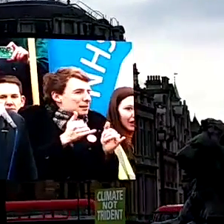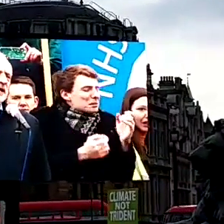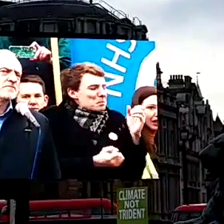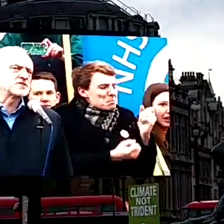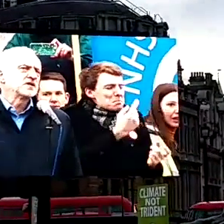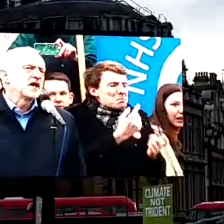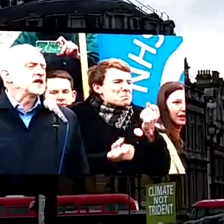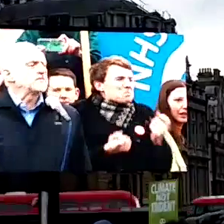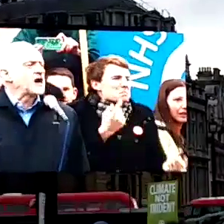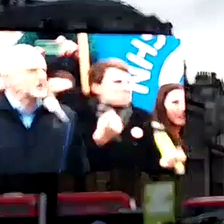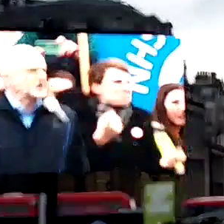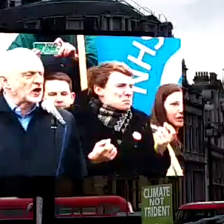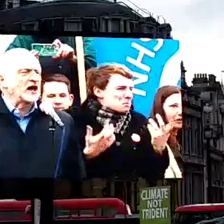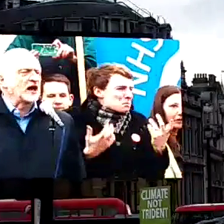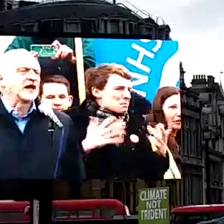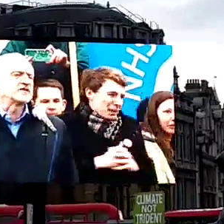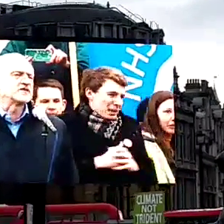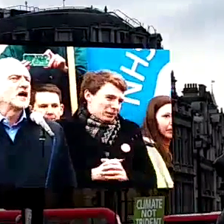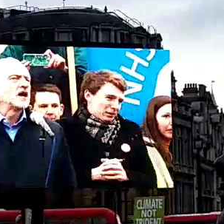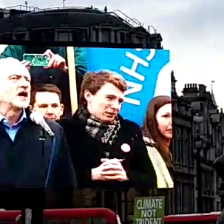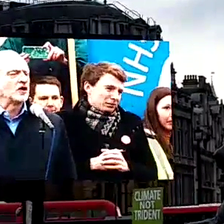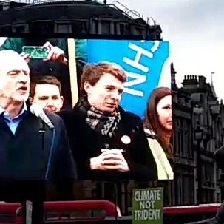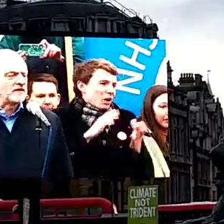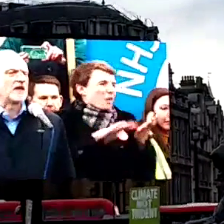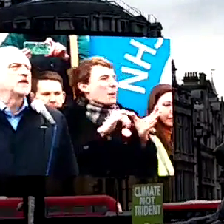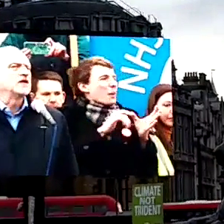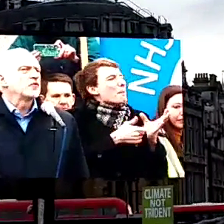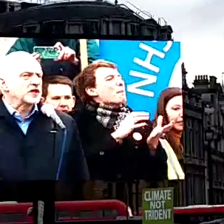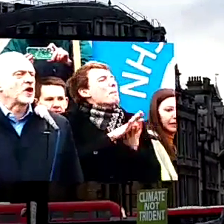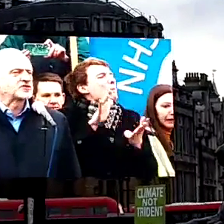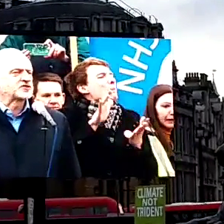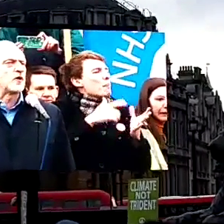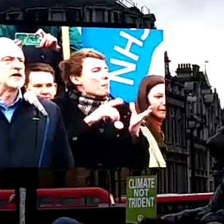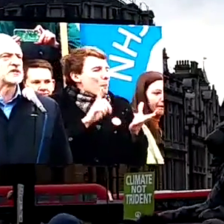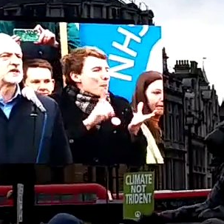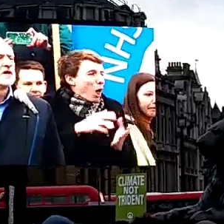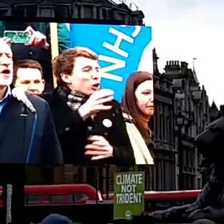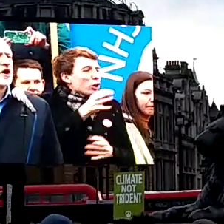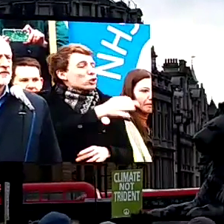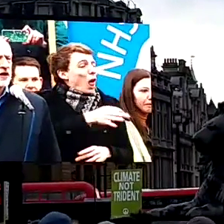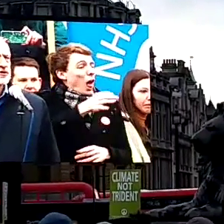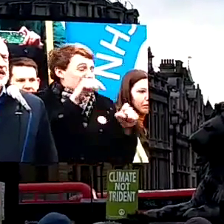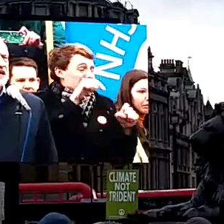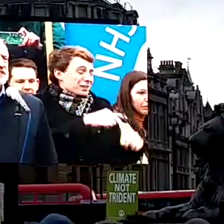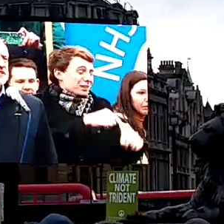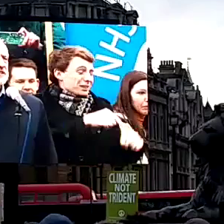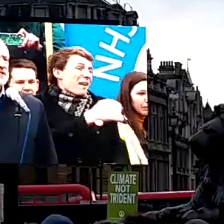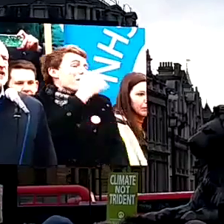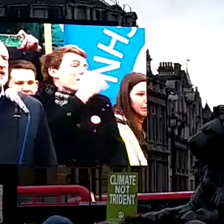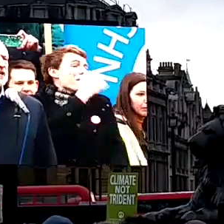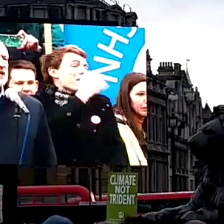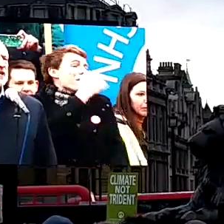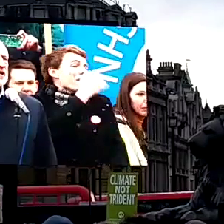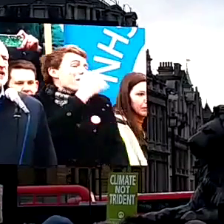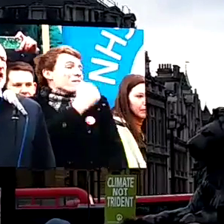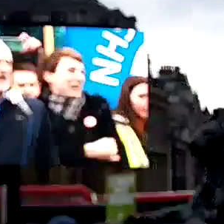The victims in the Marshall Islands are still living with the consequences of those